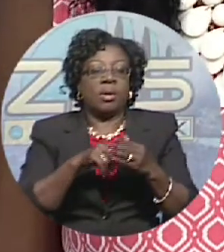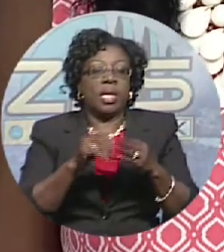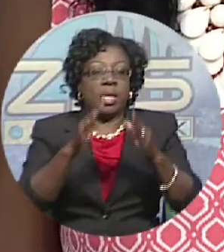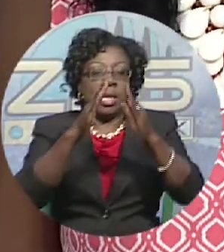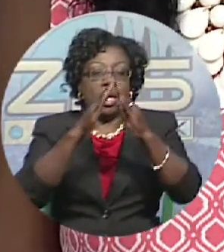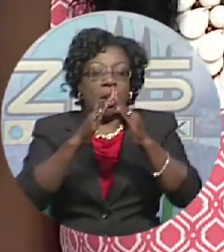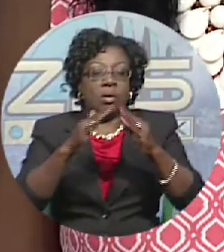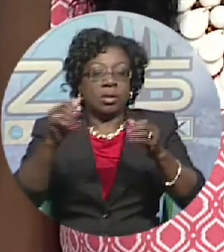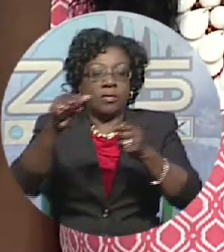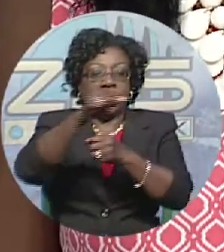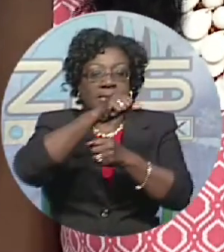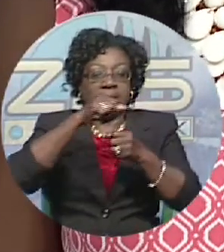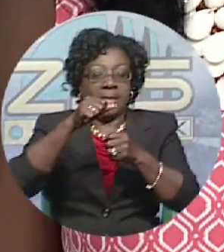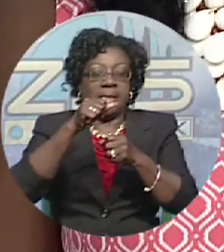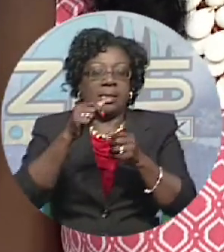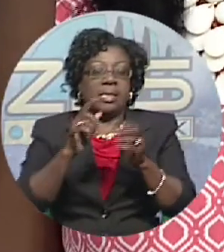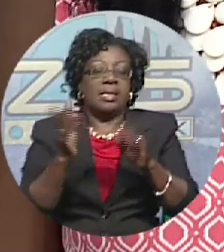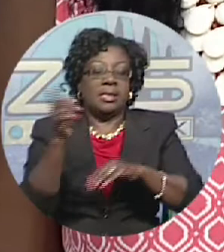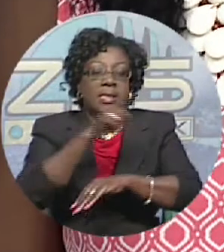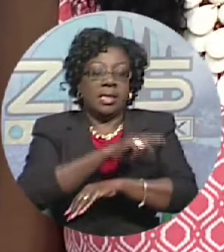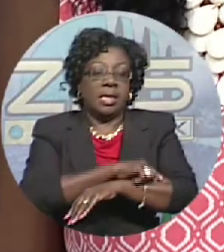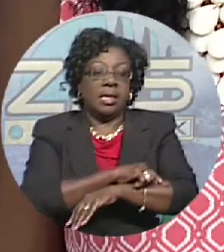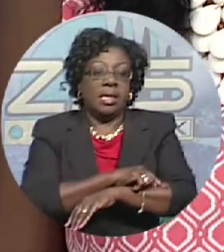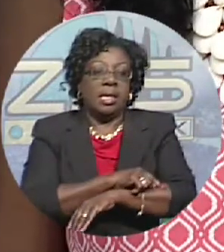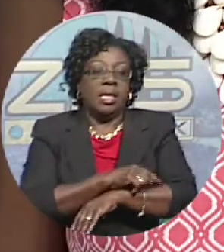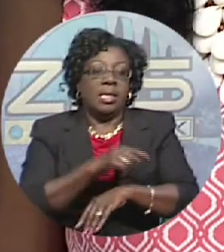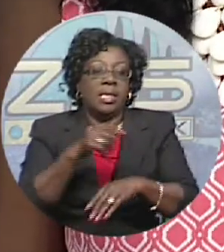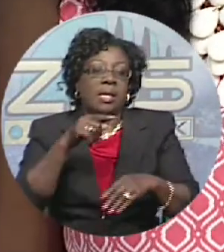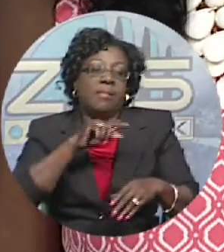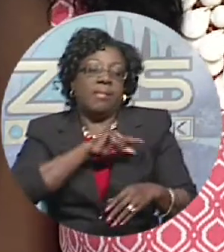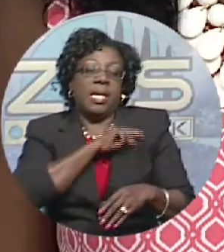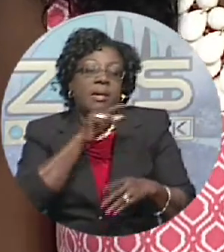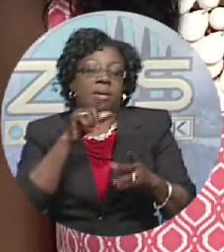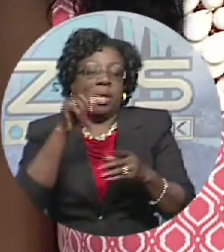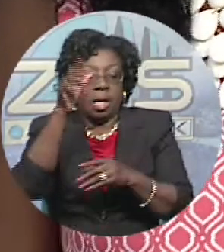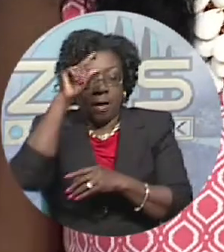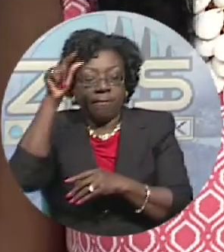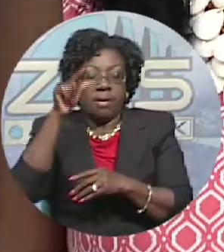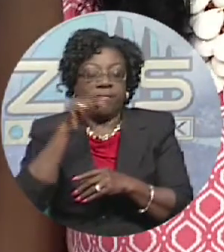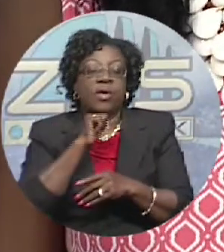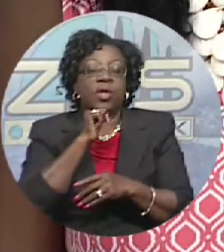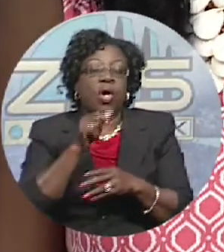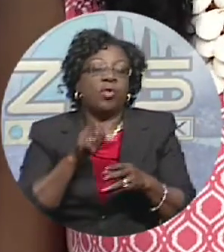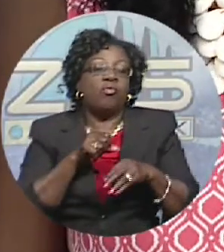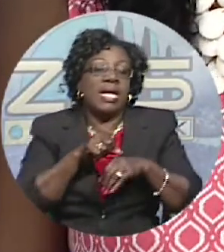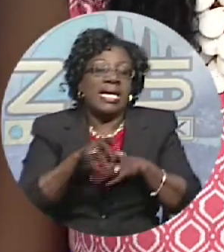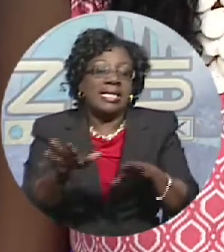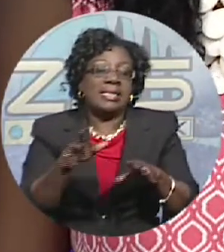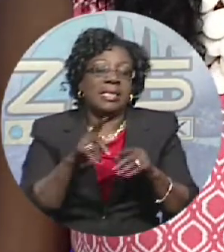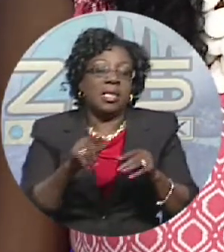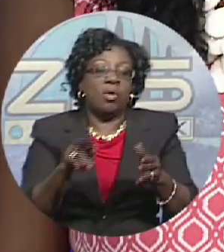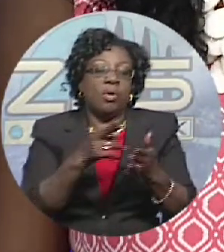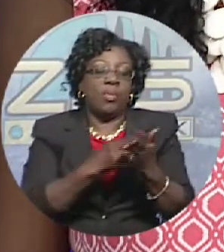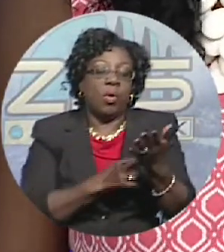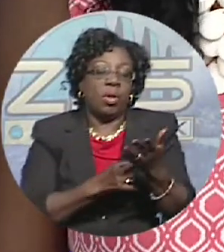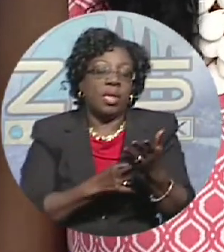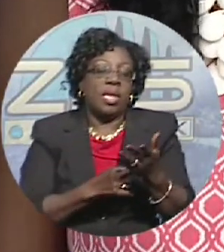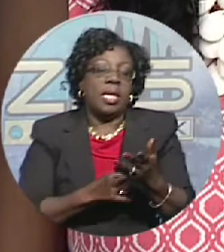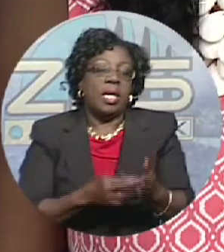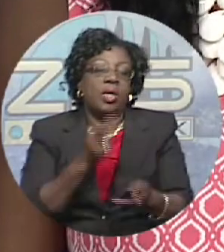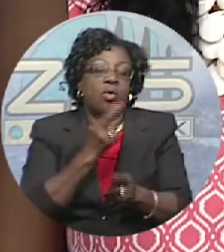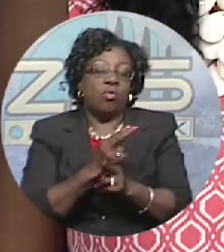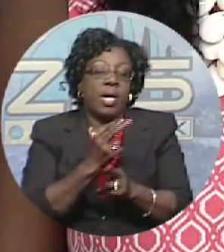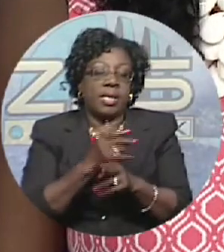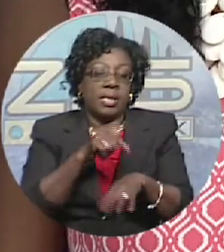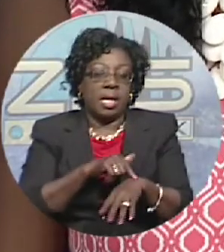blamed government for not releasing a report on the matter in a timely fashion, Janine Noel Ferguson tells us tonight that government senators were on